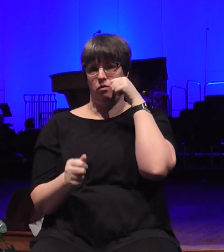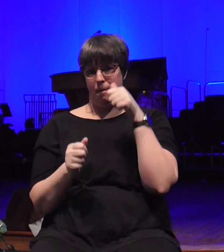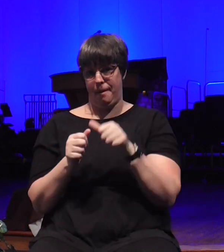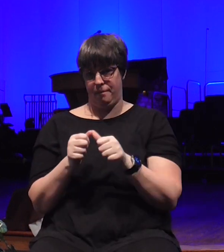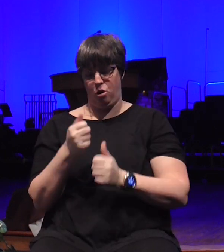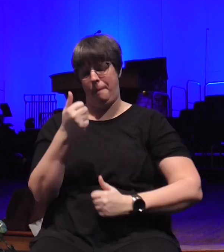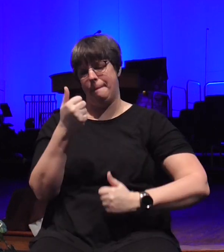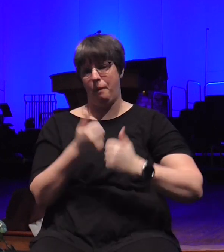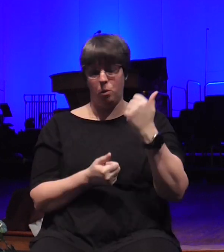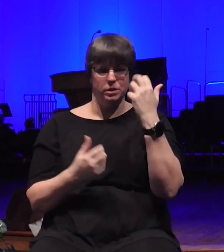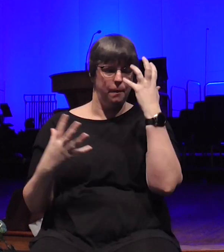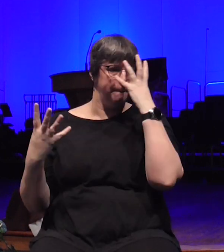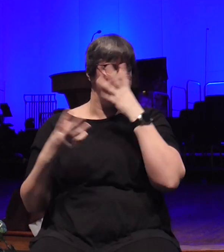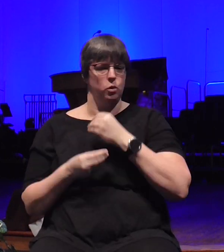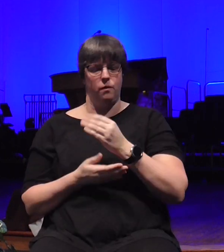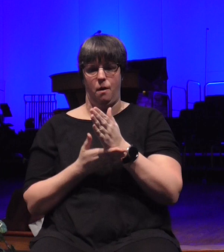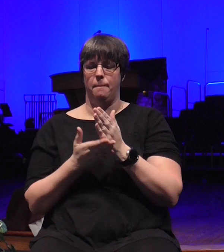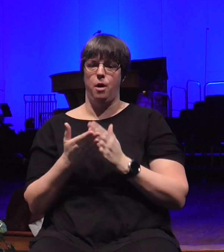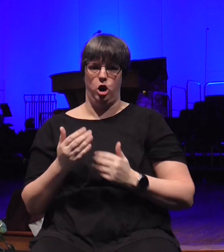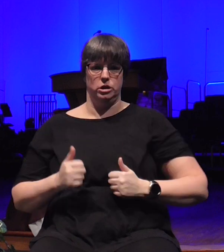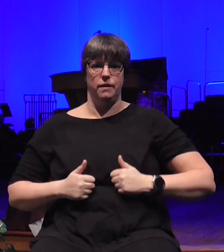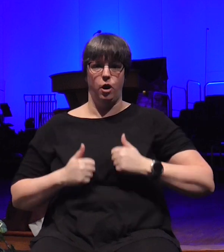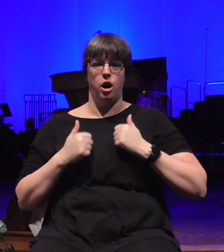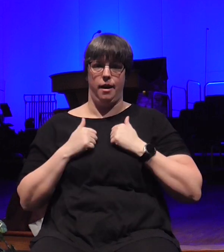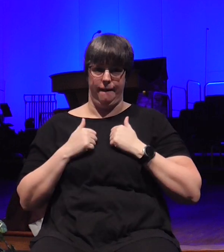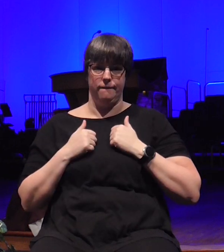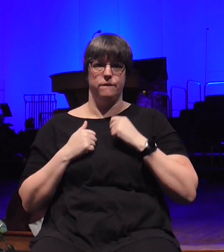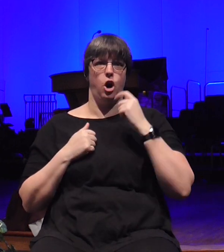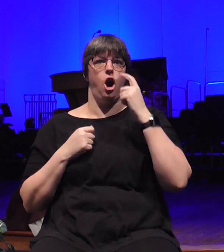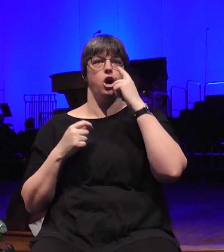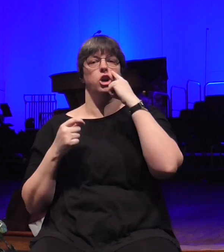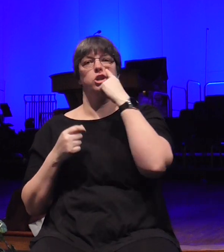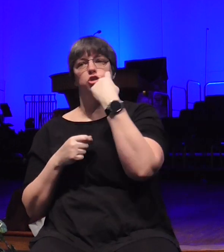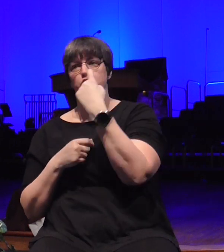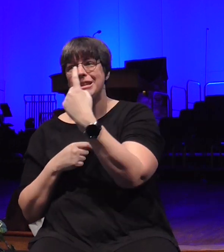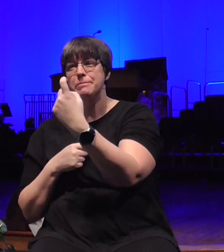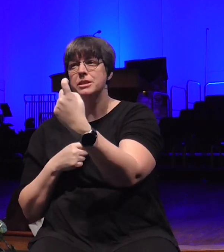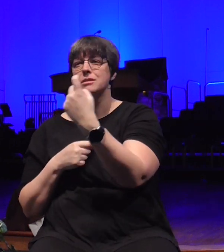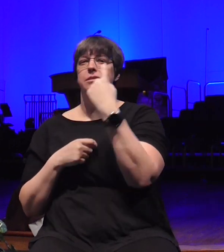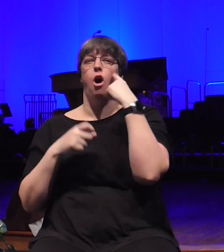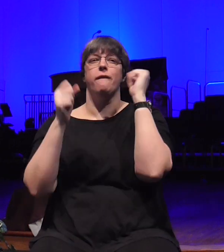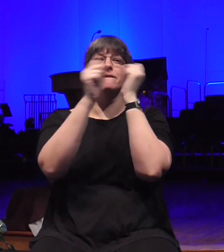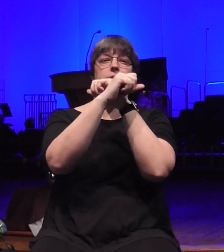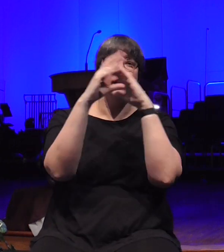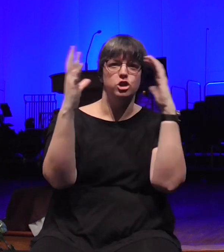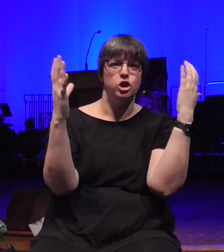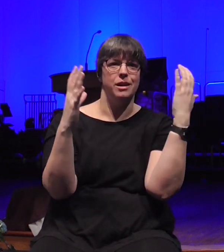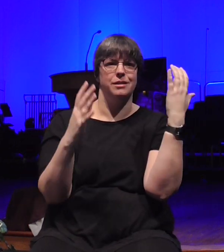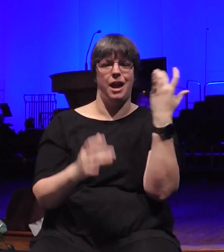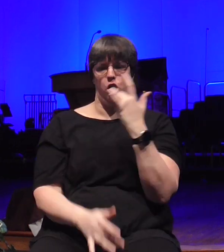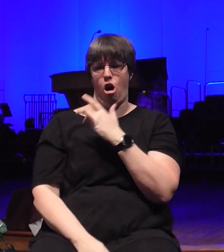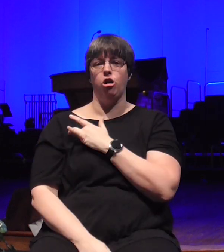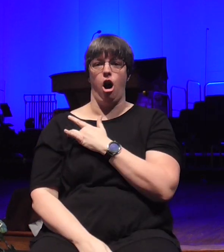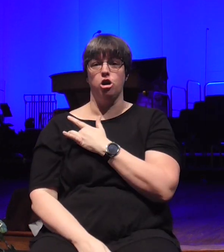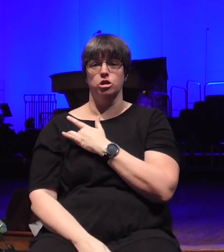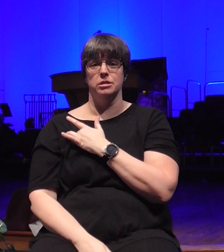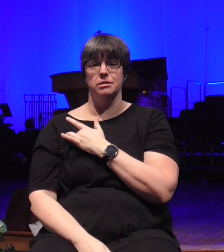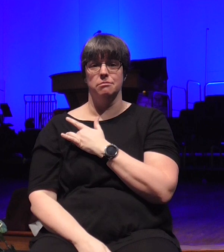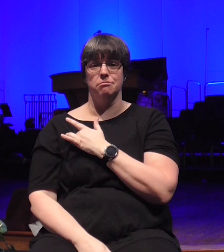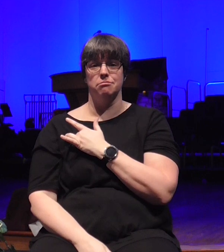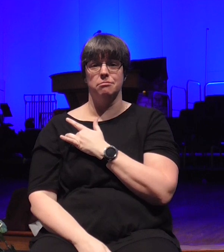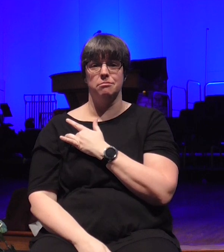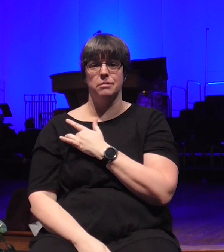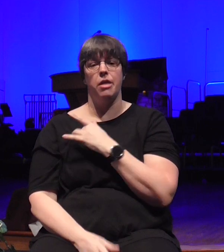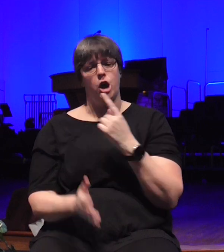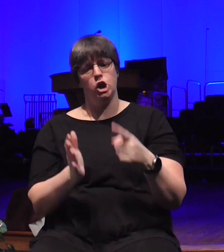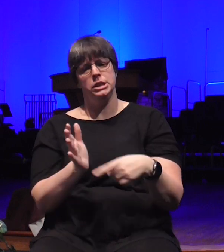are our dreams and our vision and our heart. And there'll be times when we've got a dream we care about. We'll take